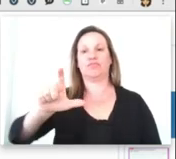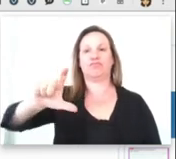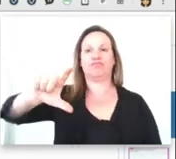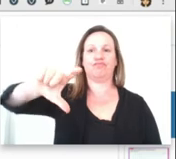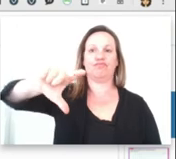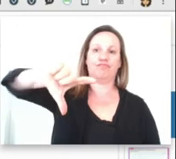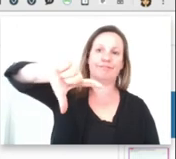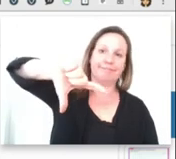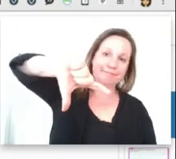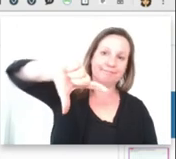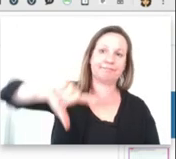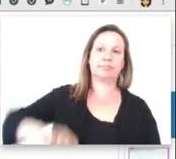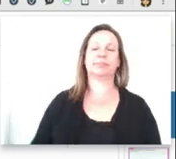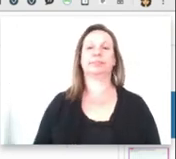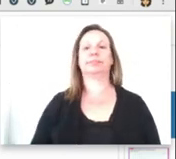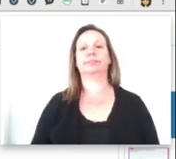ruler,